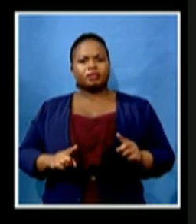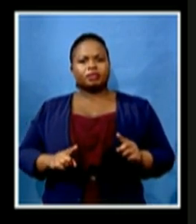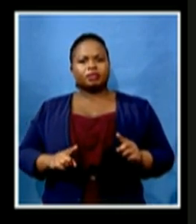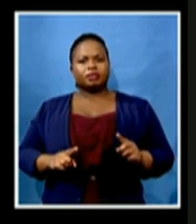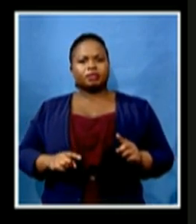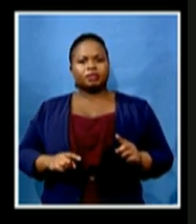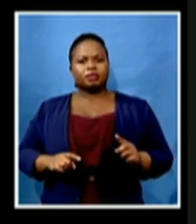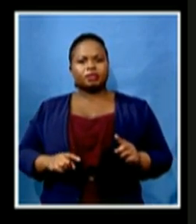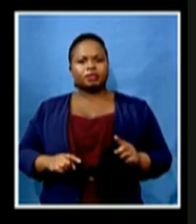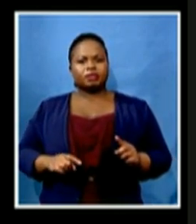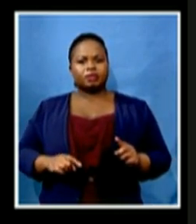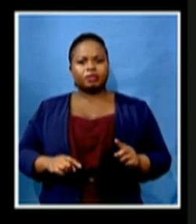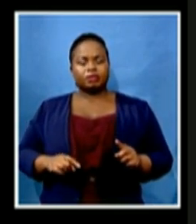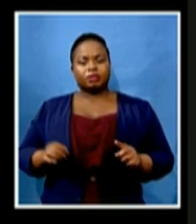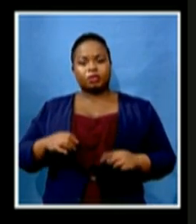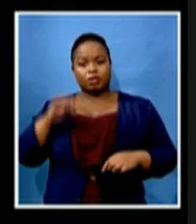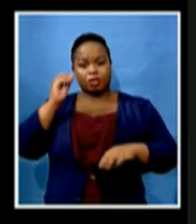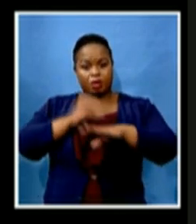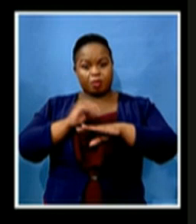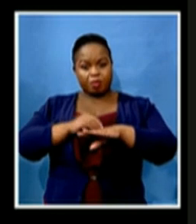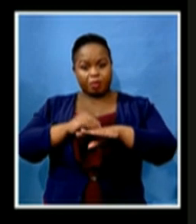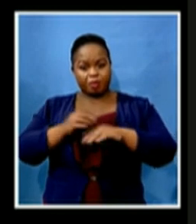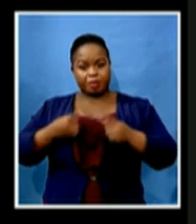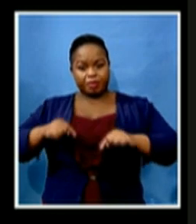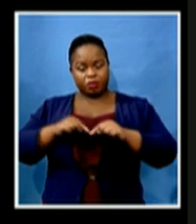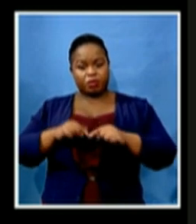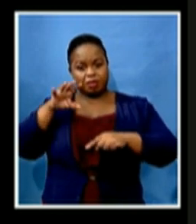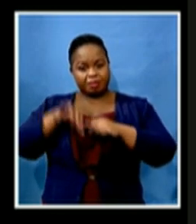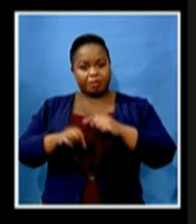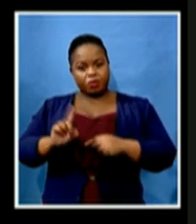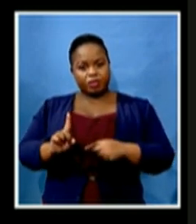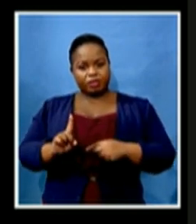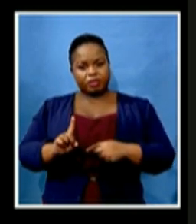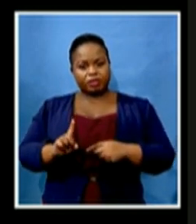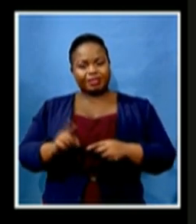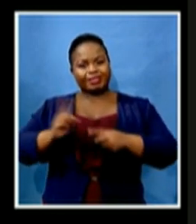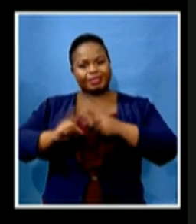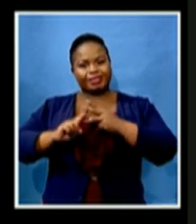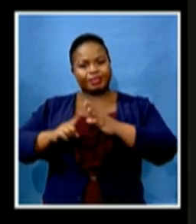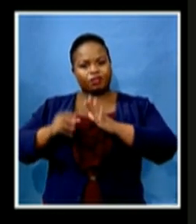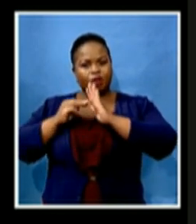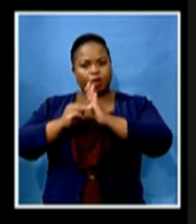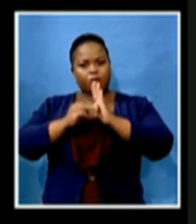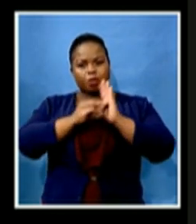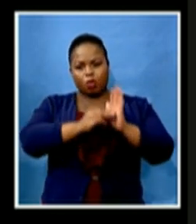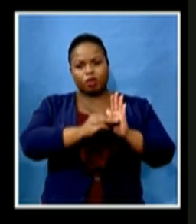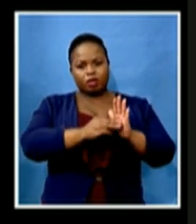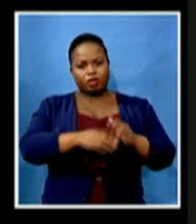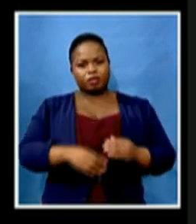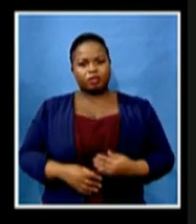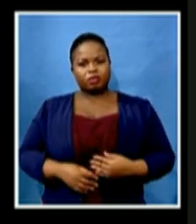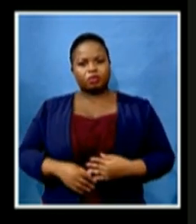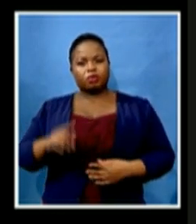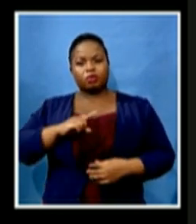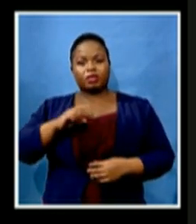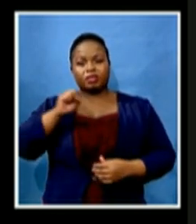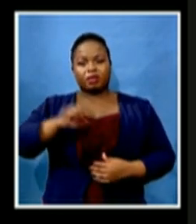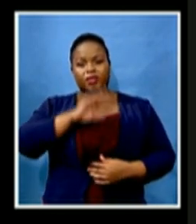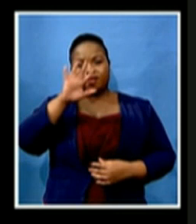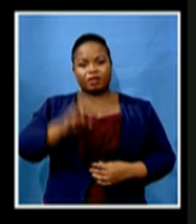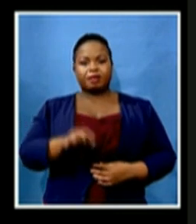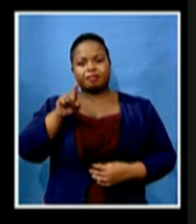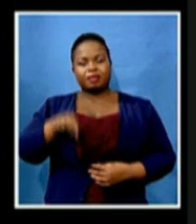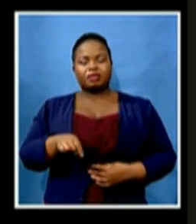we find with all of the models is that on an age-adjusted basis, South Africa should have quarter as many fatalities as